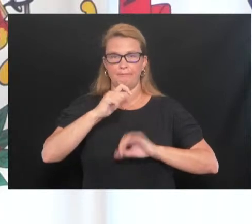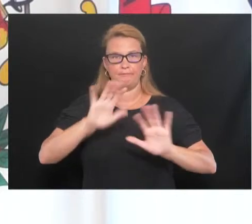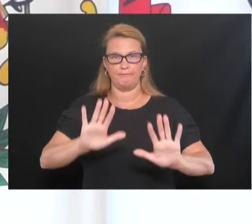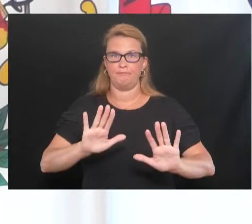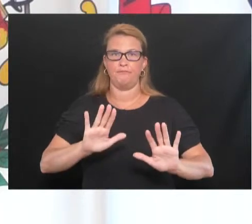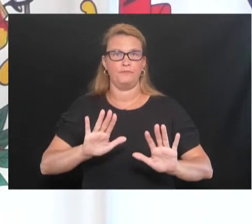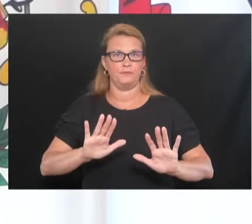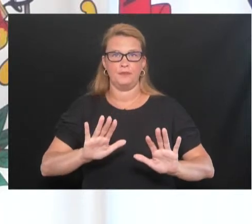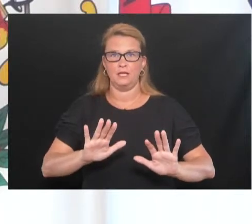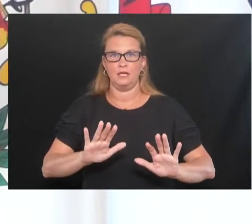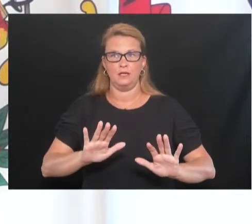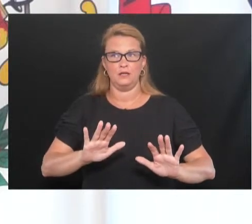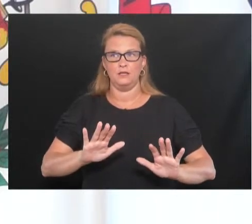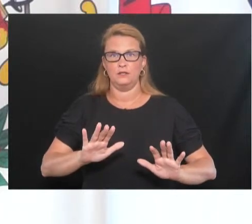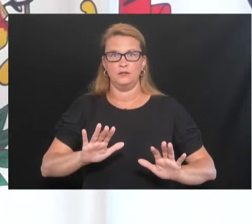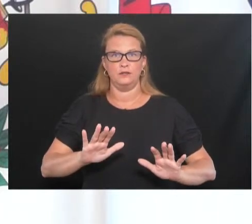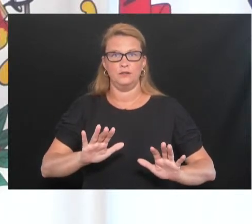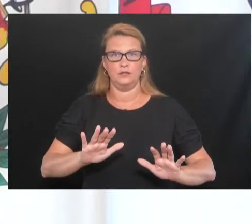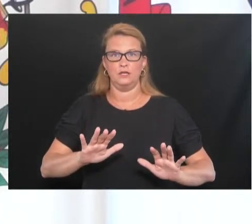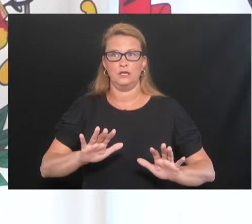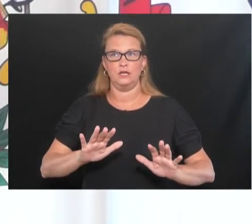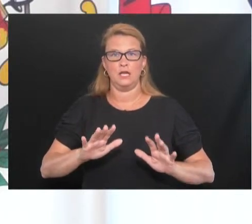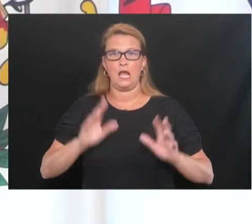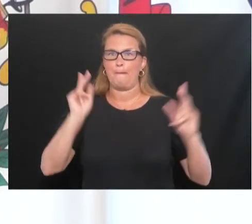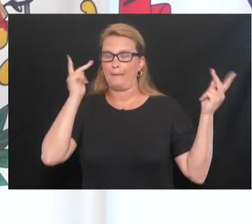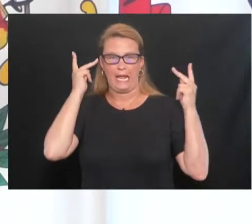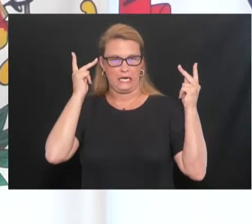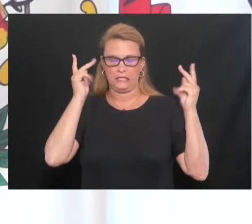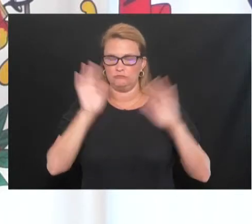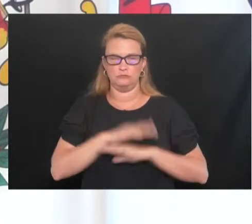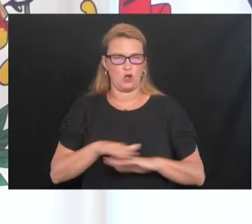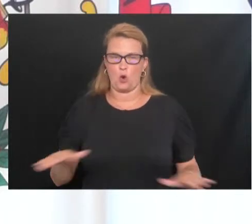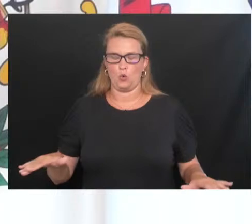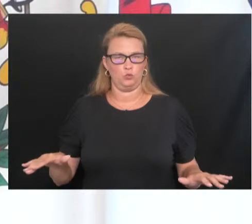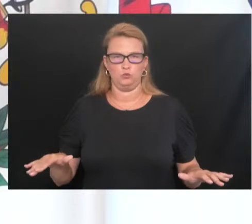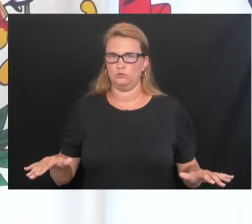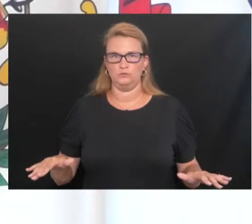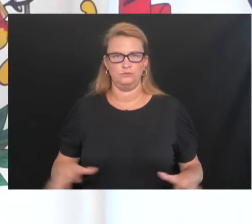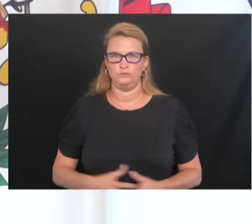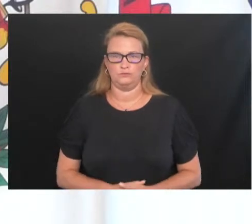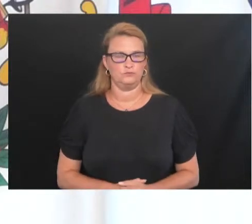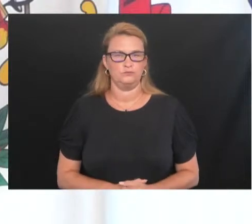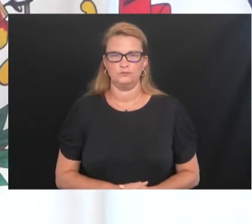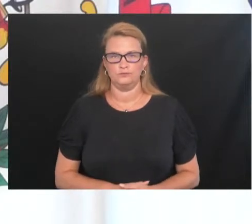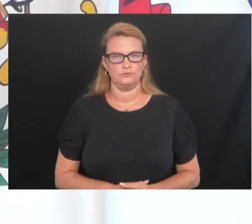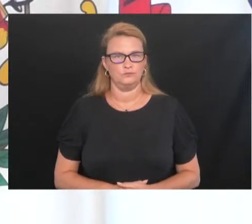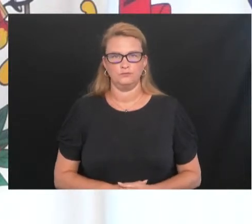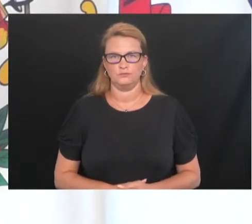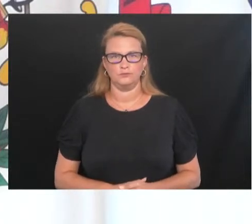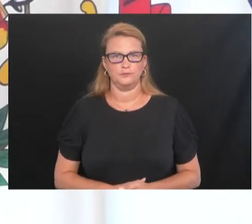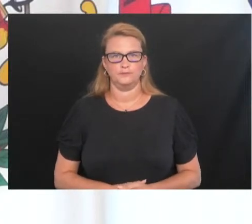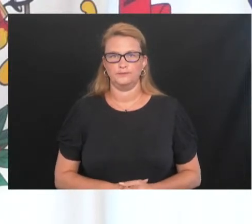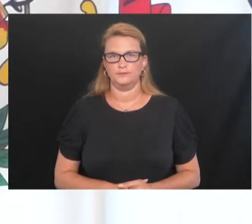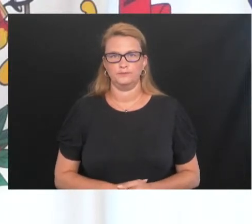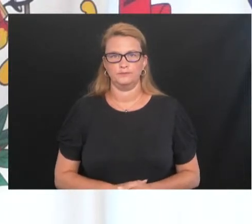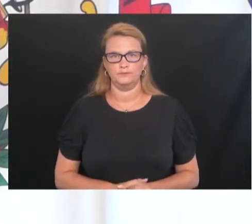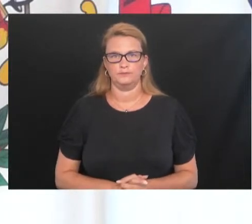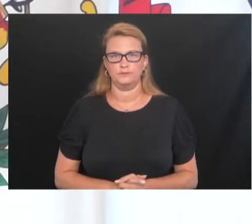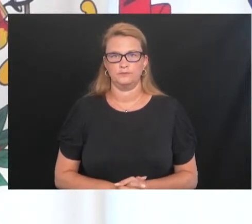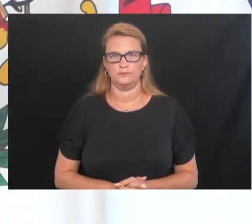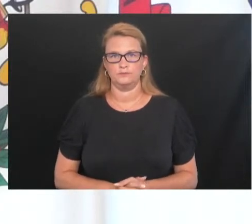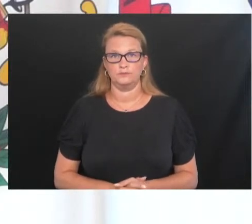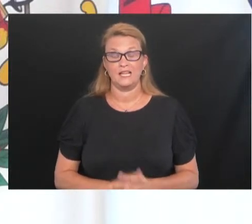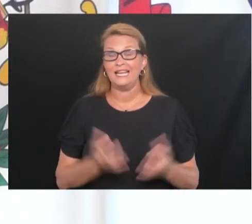be running through the streets in panic. It's not time for that. It's not time for that at all. We